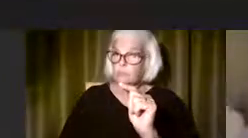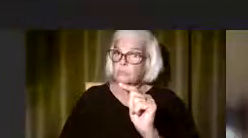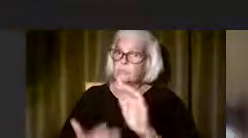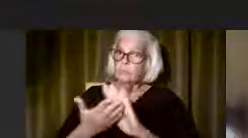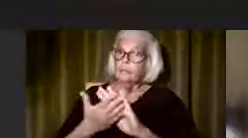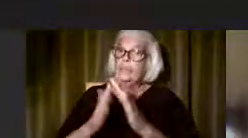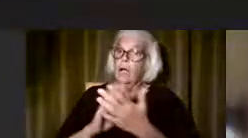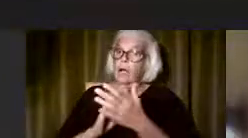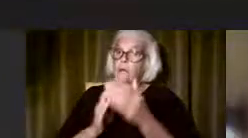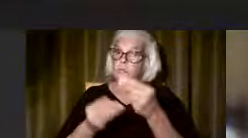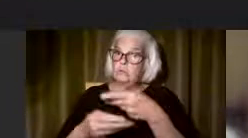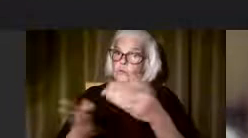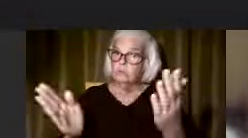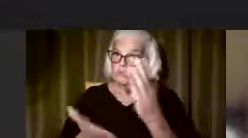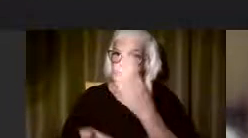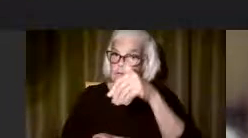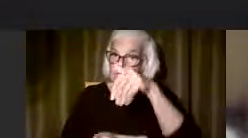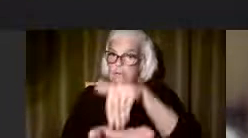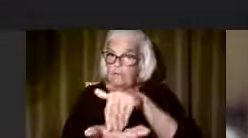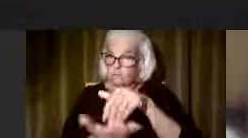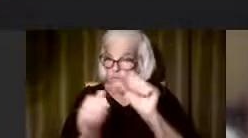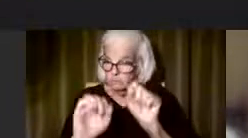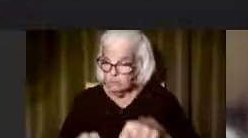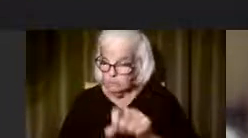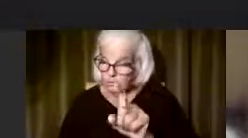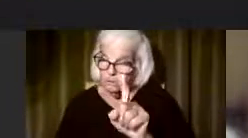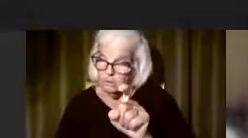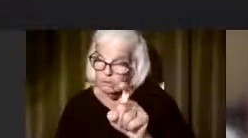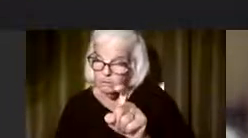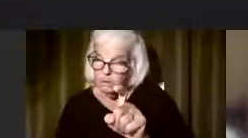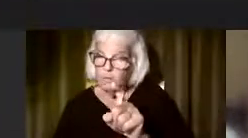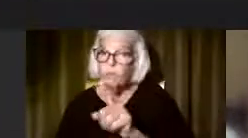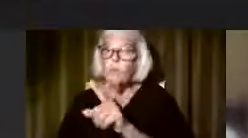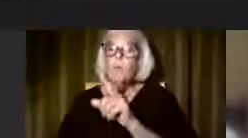where information on our website doesn't really convey this.